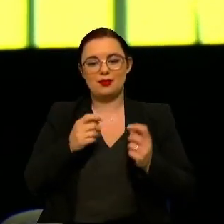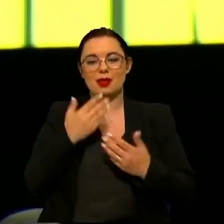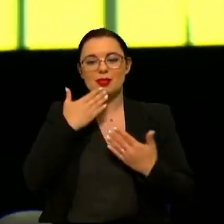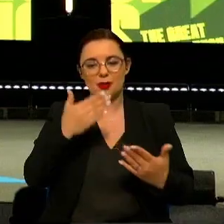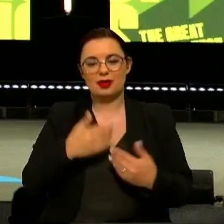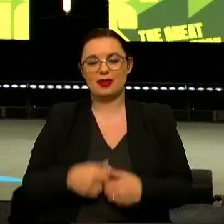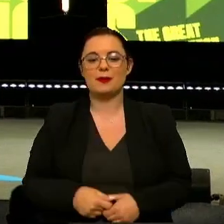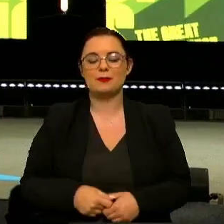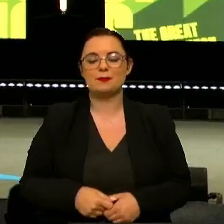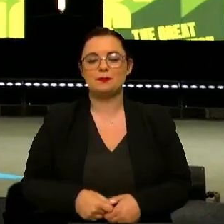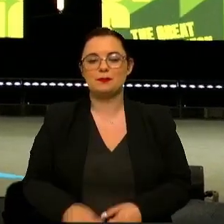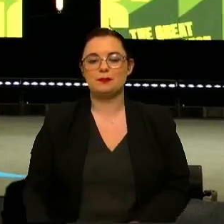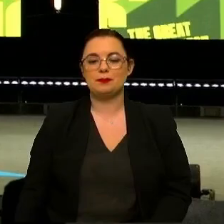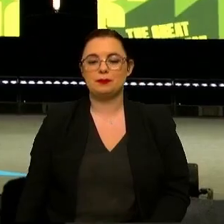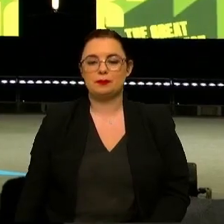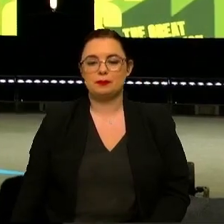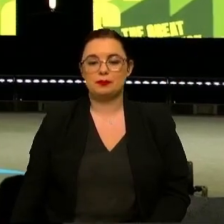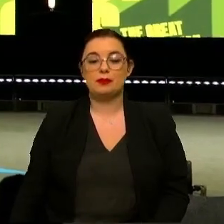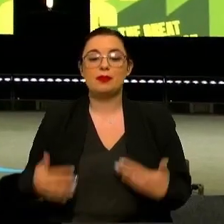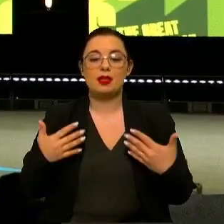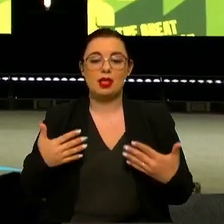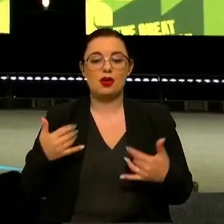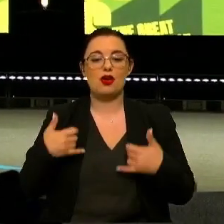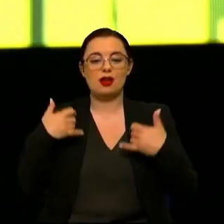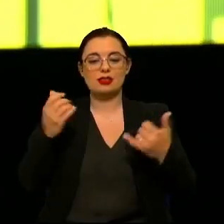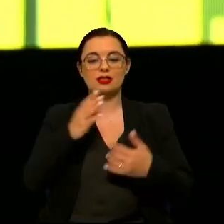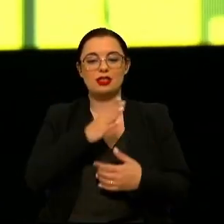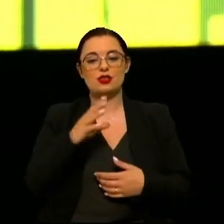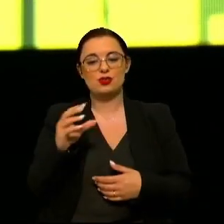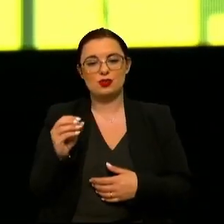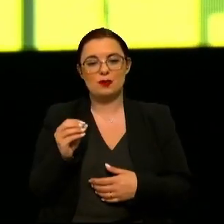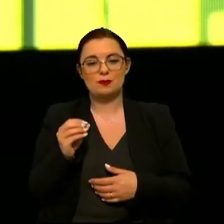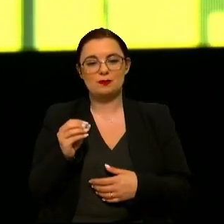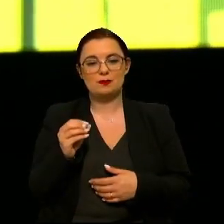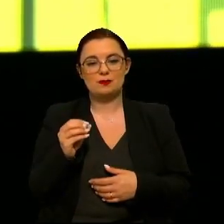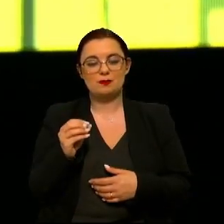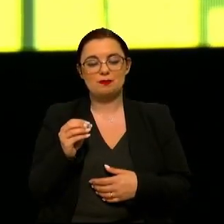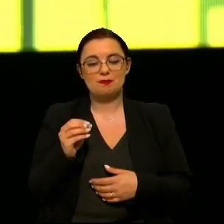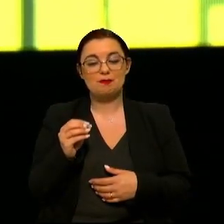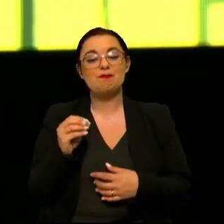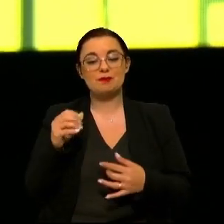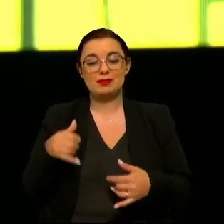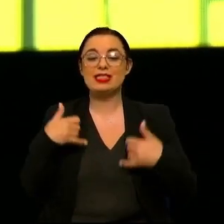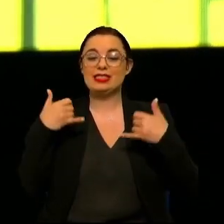pleasure to share this debate. And now, João,